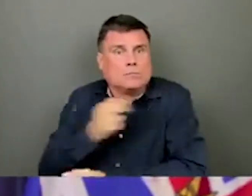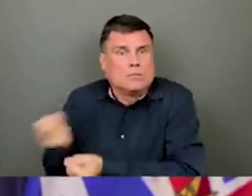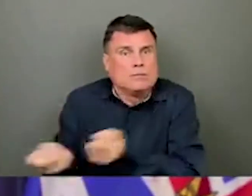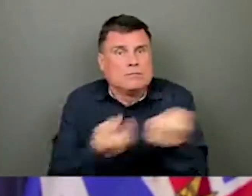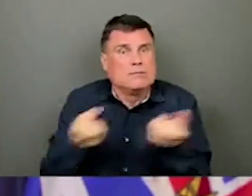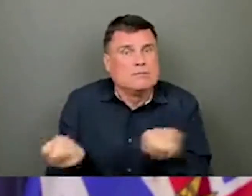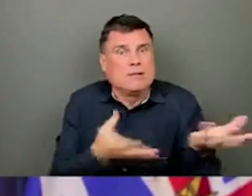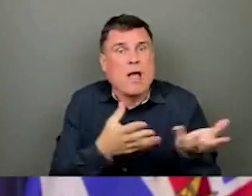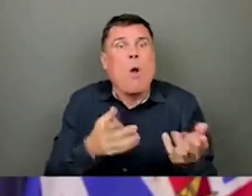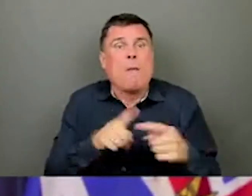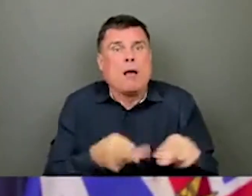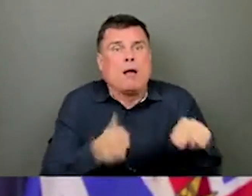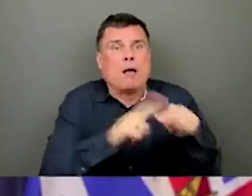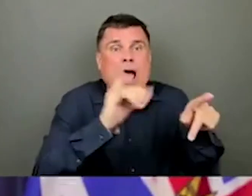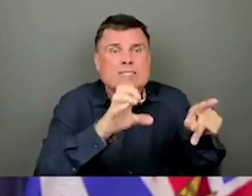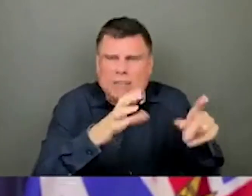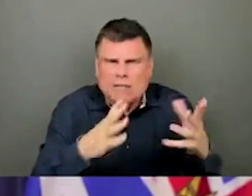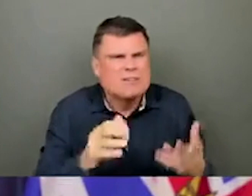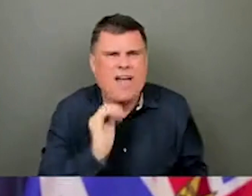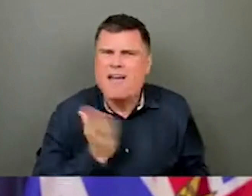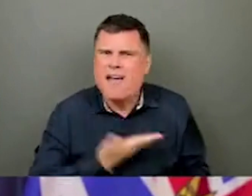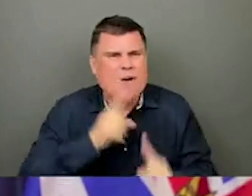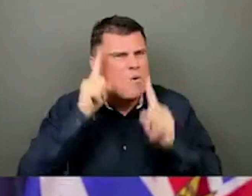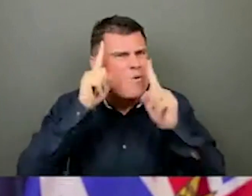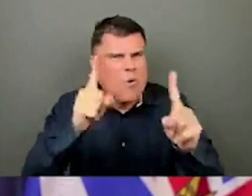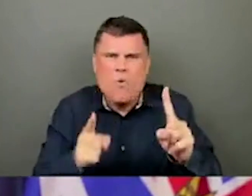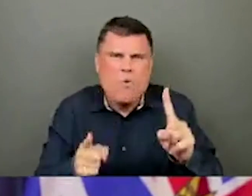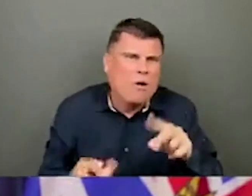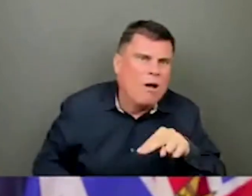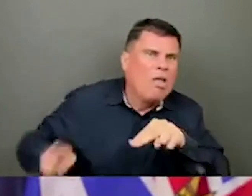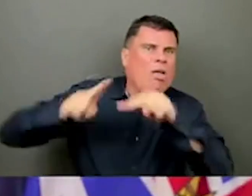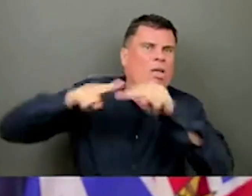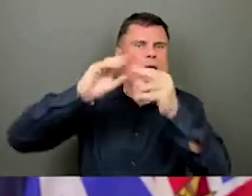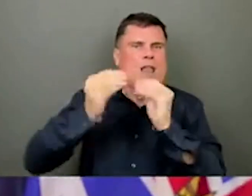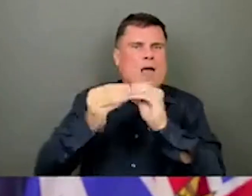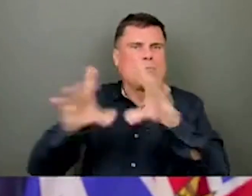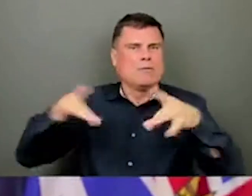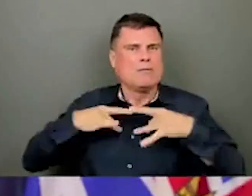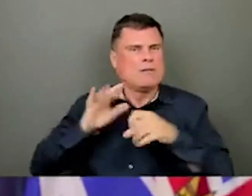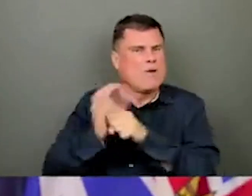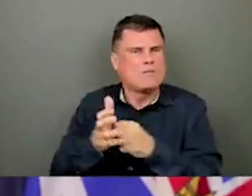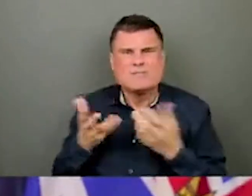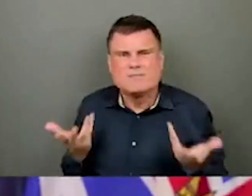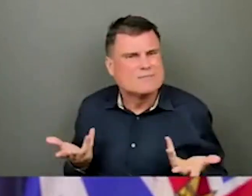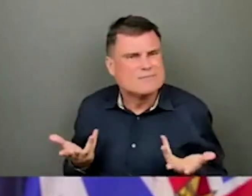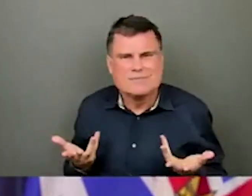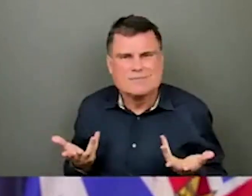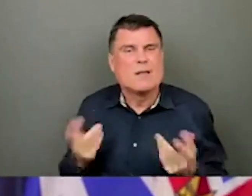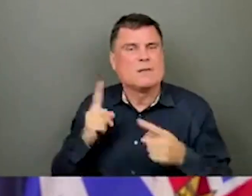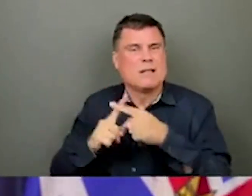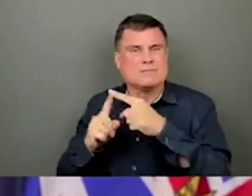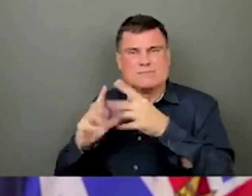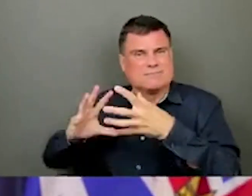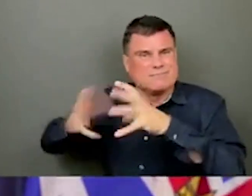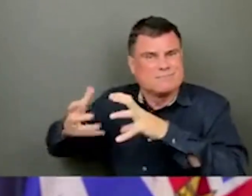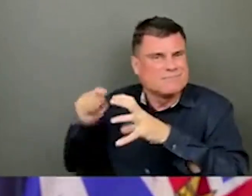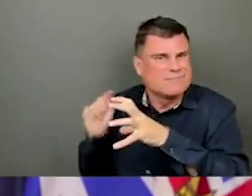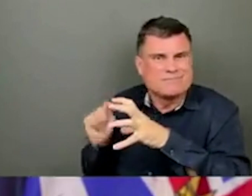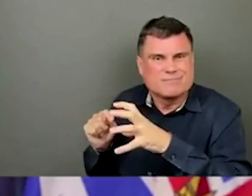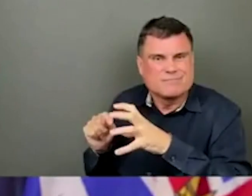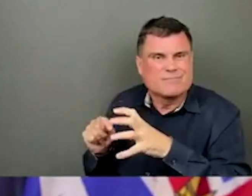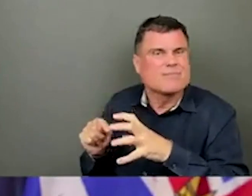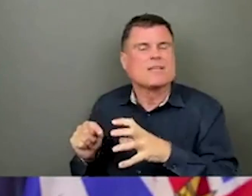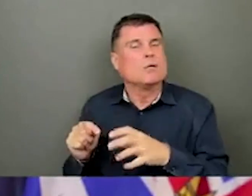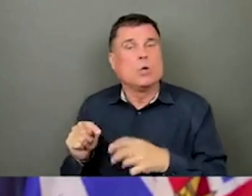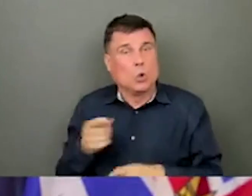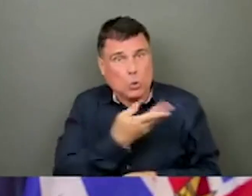can be sustained. Our pandemic has always been about making good choices with the information we have, and making the best choices to